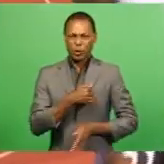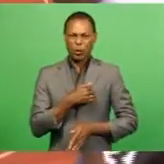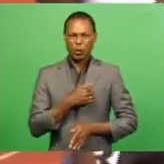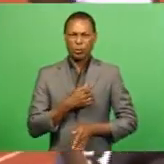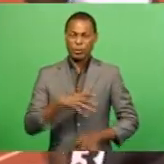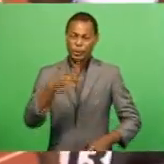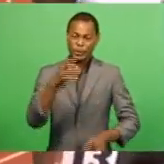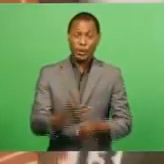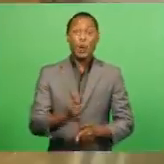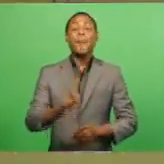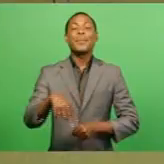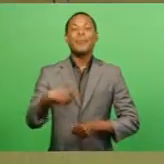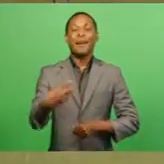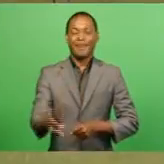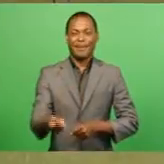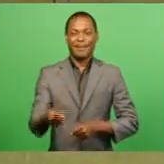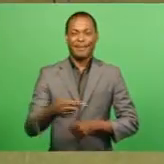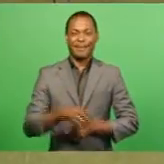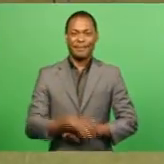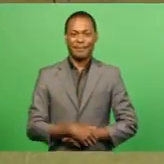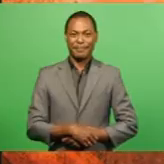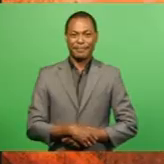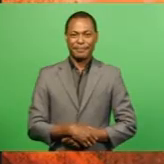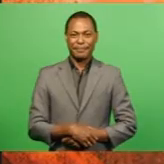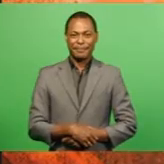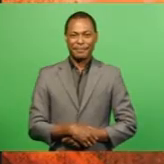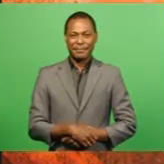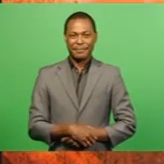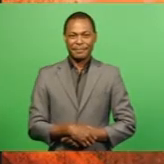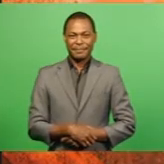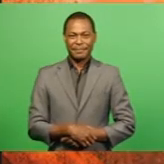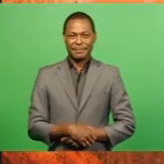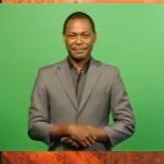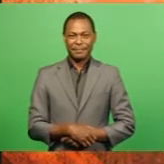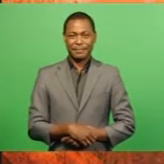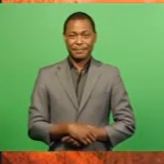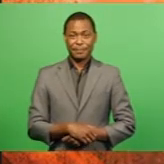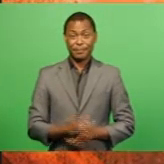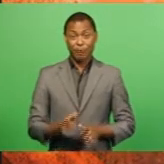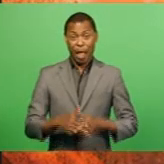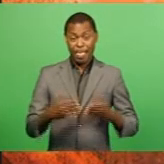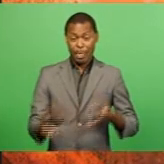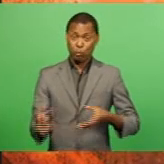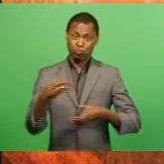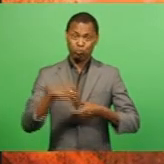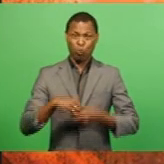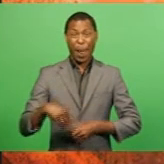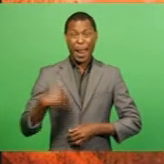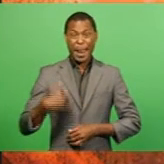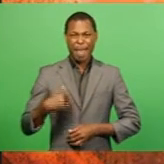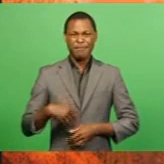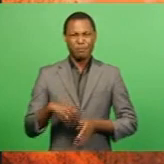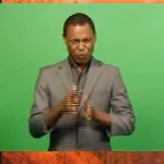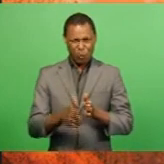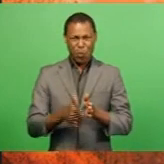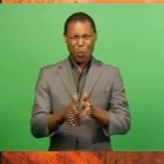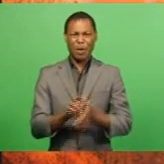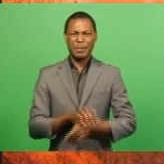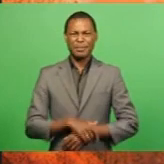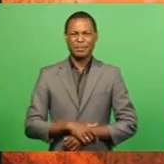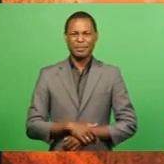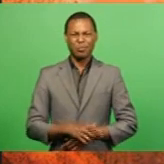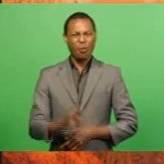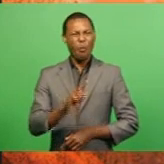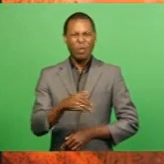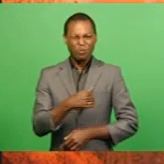tomorrow. Karlini Tavi, FBC Sports. Venina Rakotonga joins us live from Lautoka. Venina, what's the